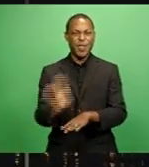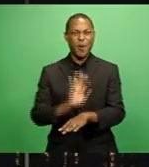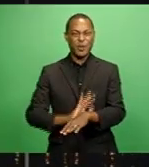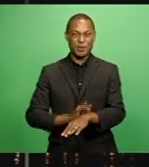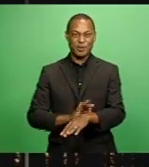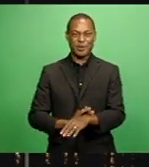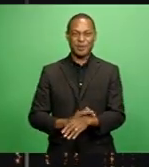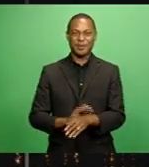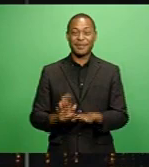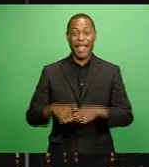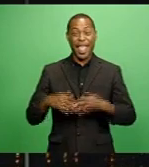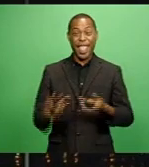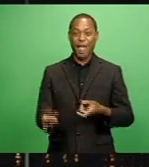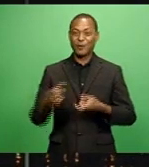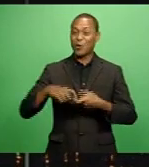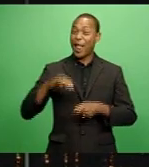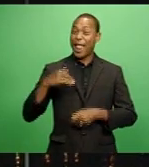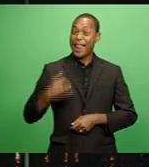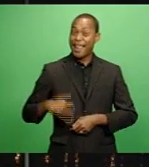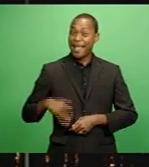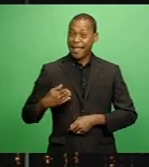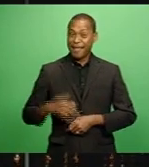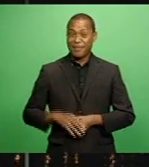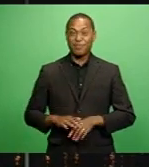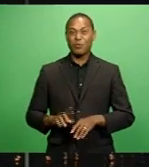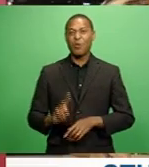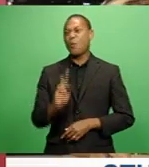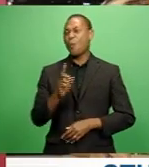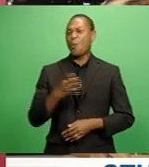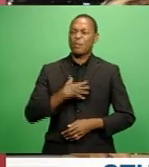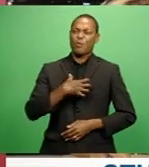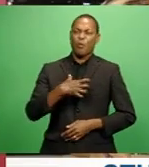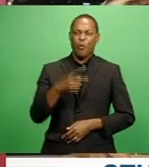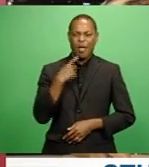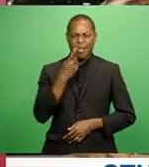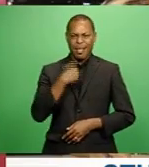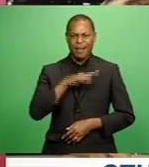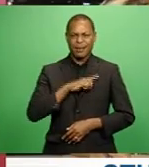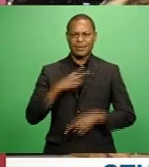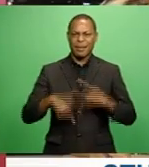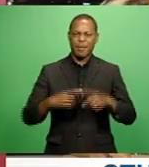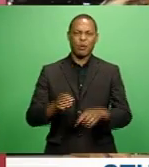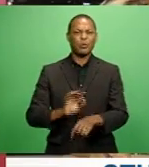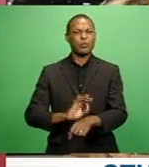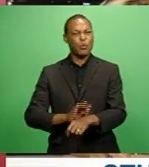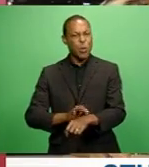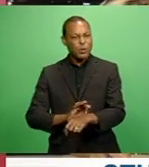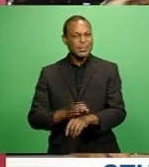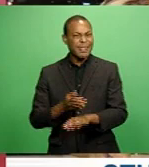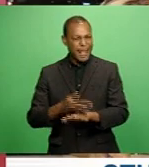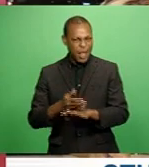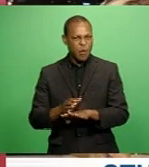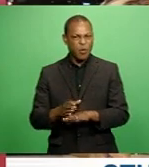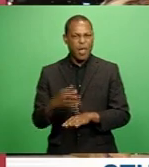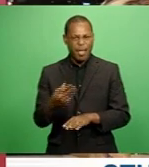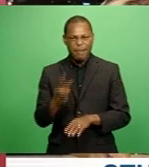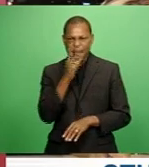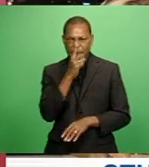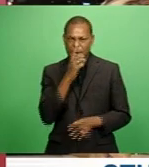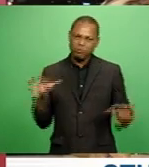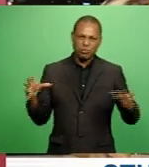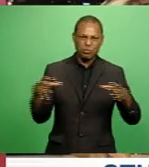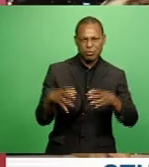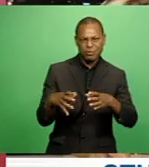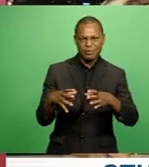We now join Felipe live. Felipe, what more can you tell us about the new Navosa Hospital, and can it cater for the amount of people in the